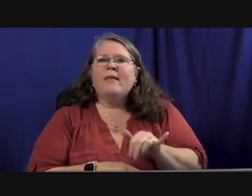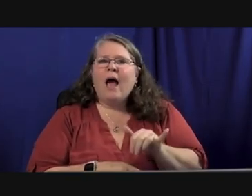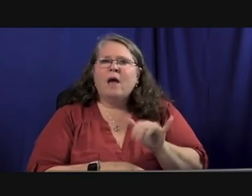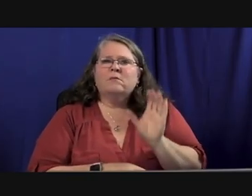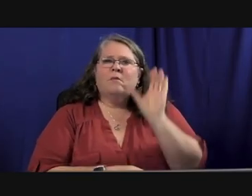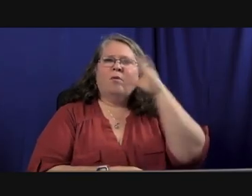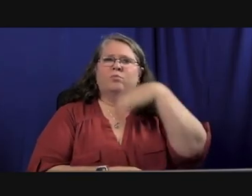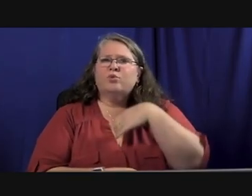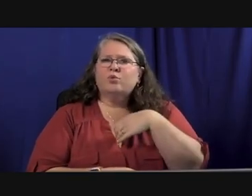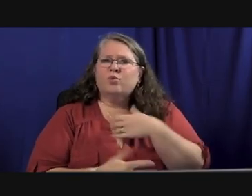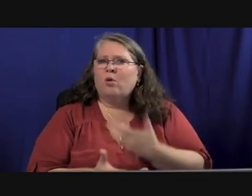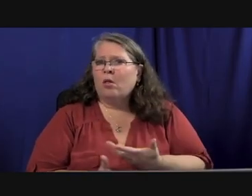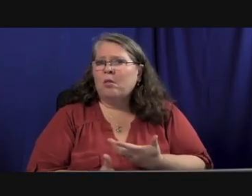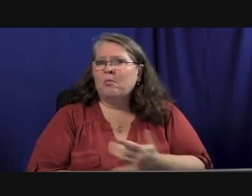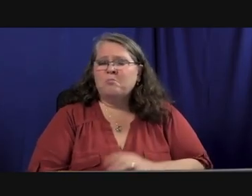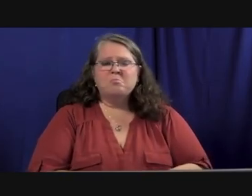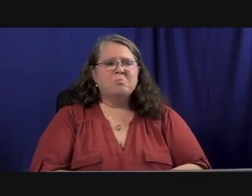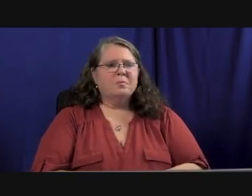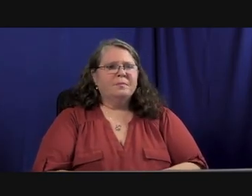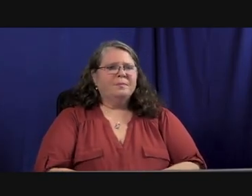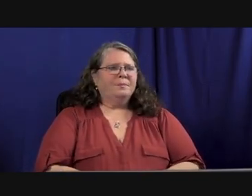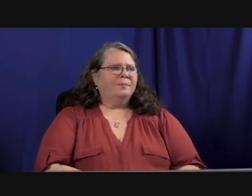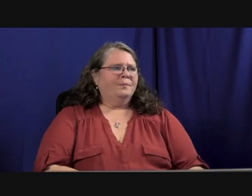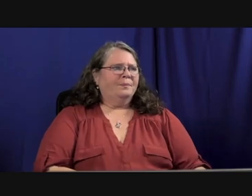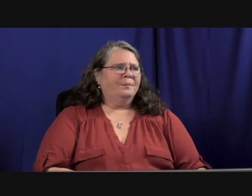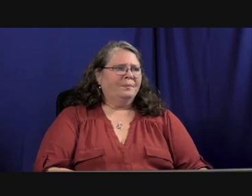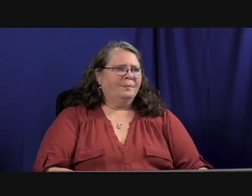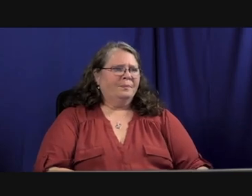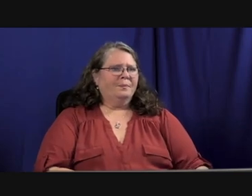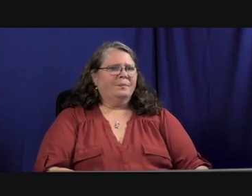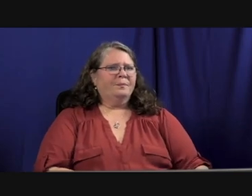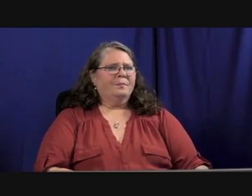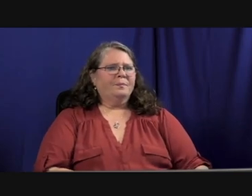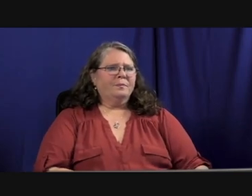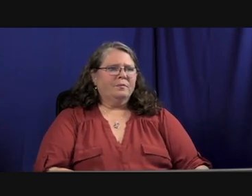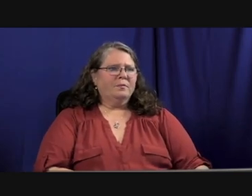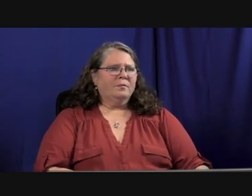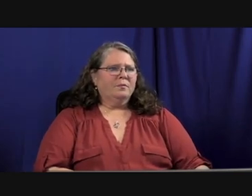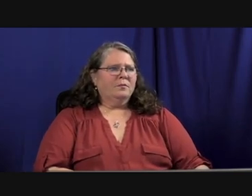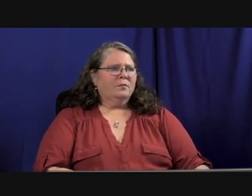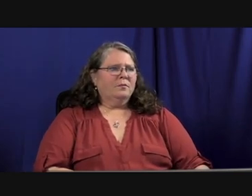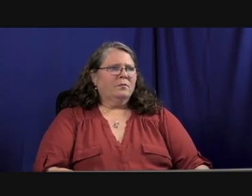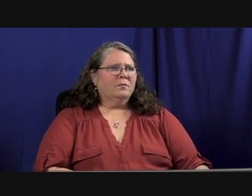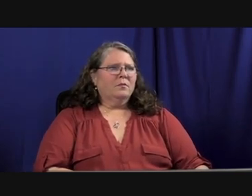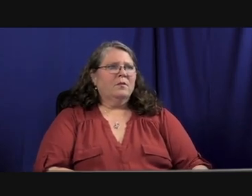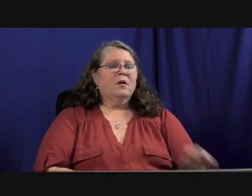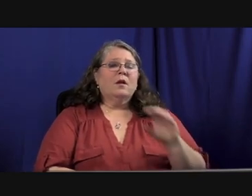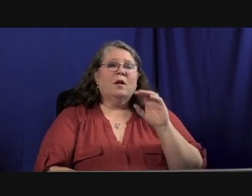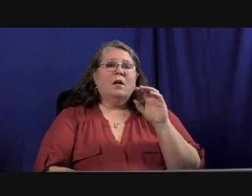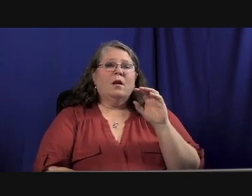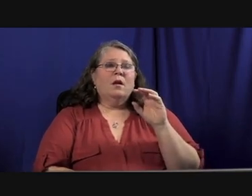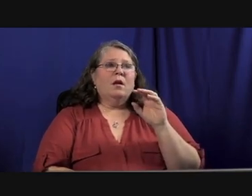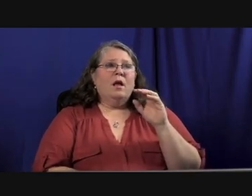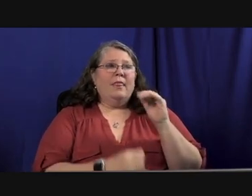that a normal tendency, or is it a little bit miscued? So those are something to think about.